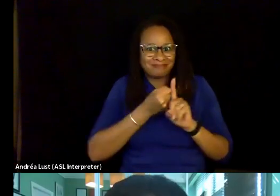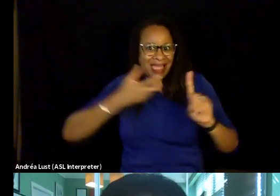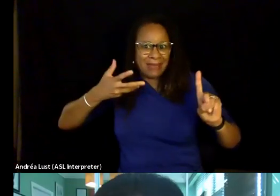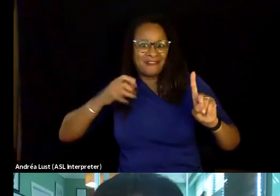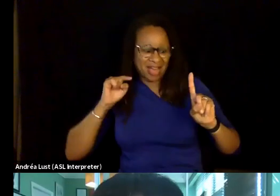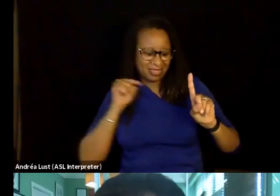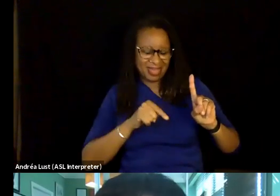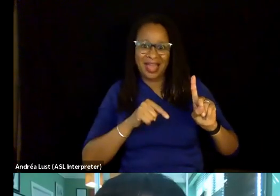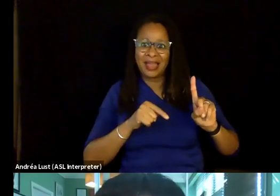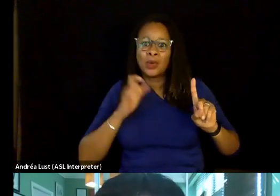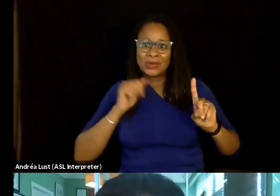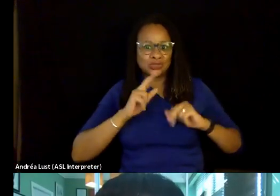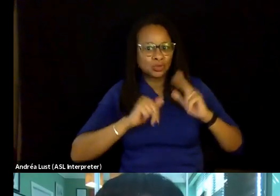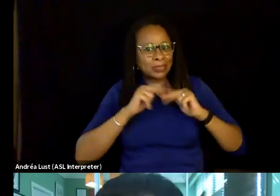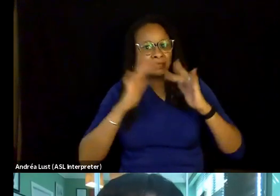We have to build